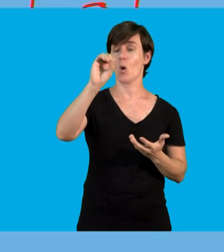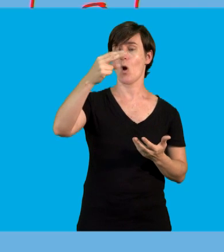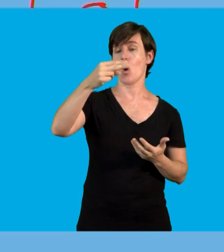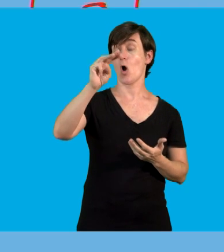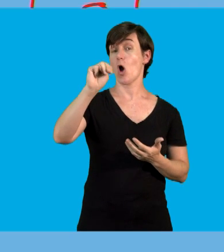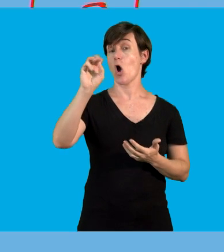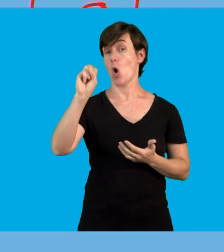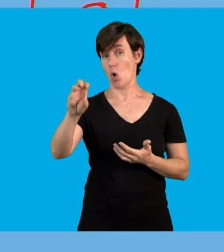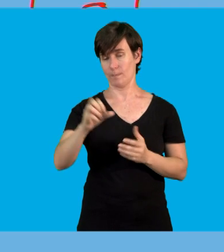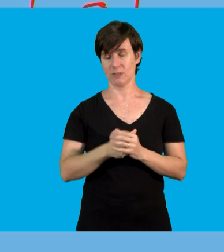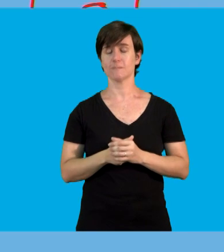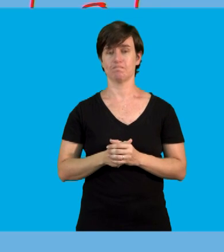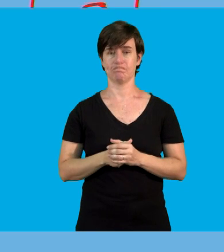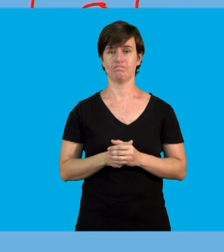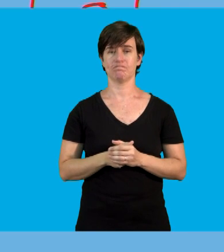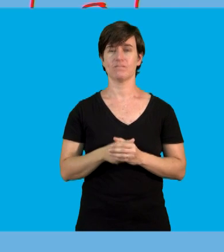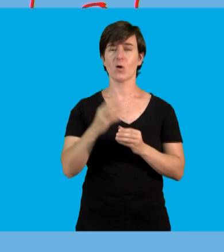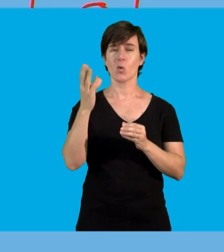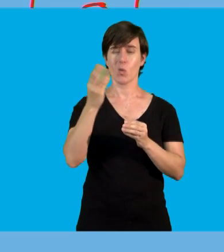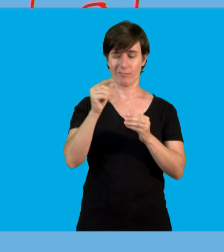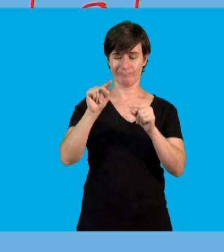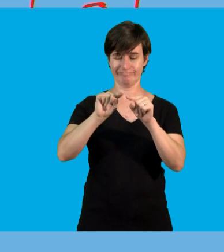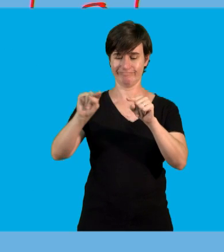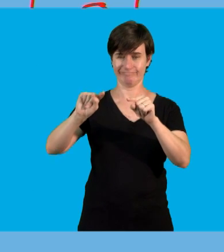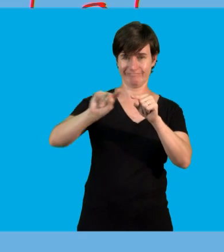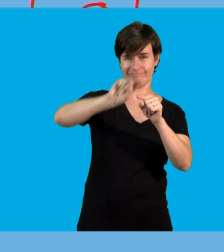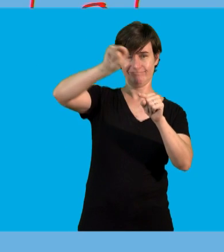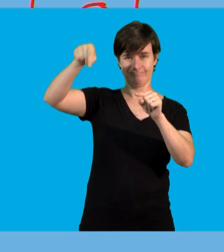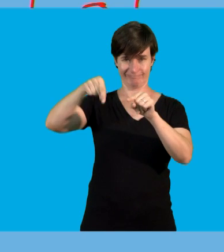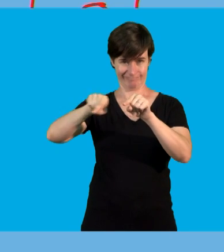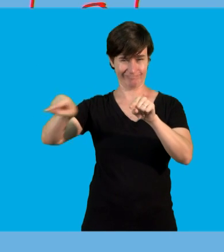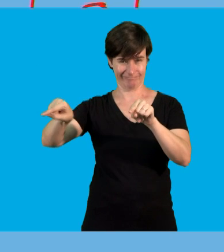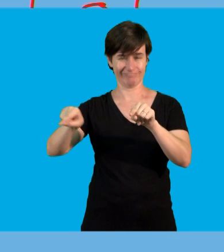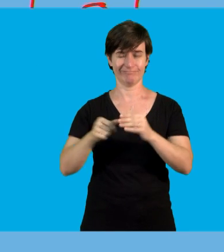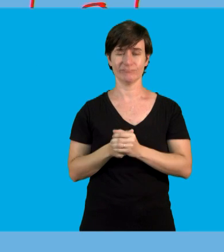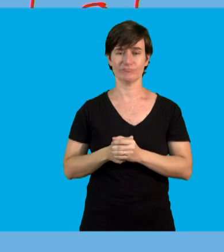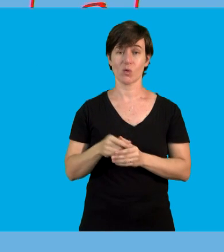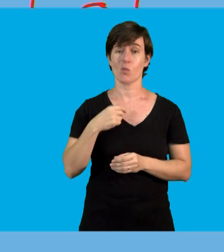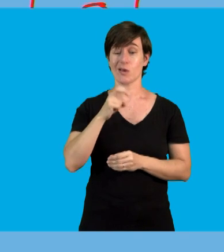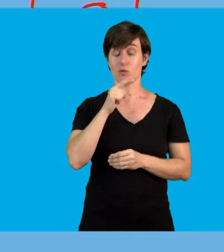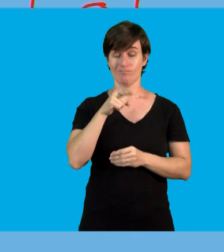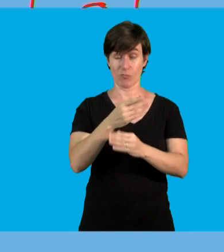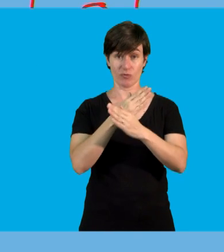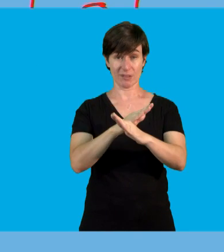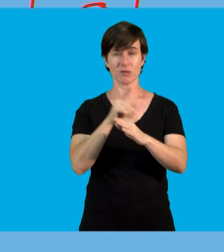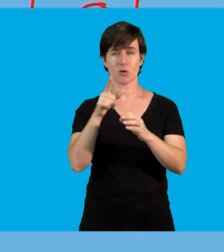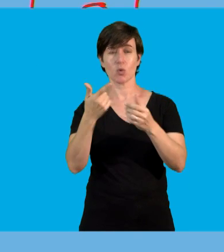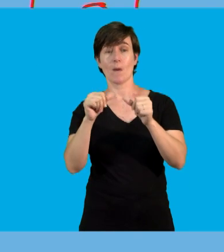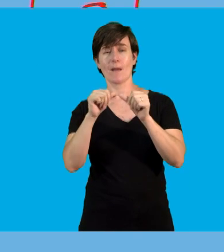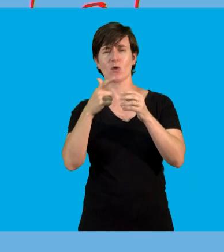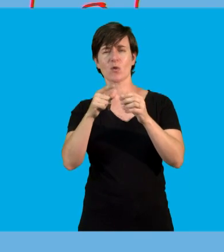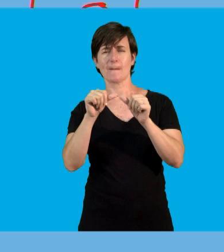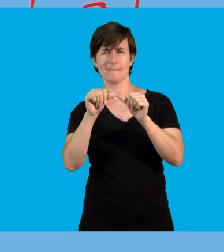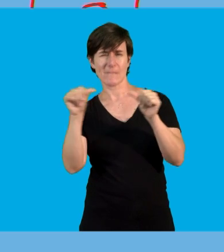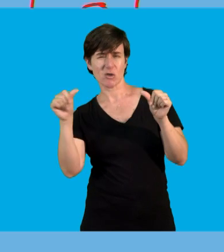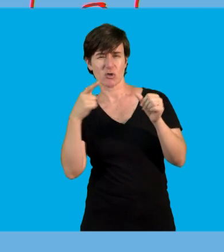measured in ohms. The resistance is measured in ohms with the symbol omega. We are using our resistor to measure the